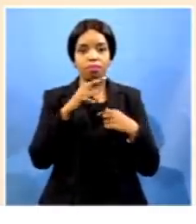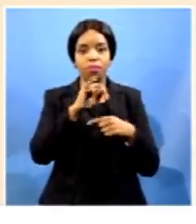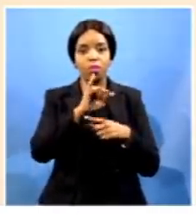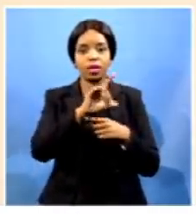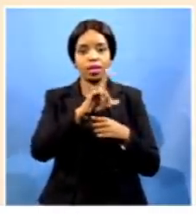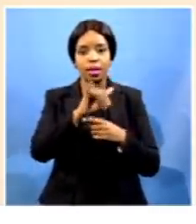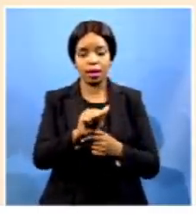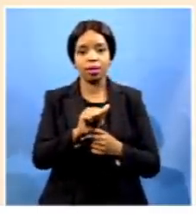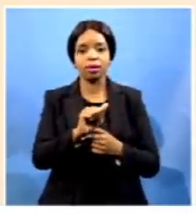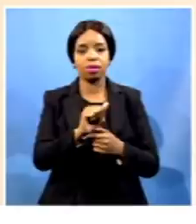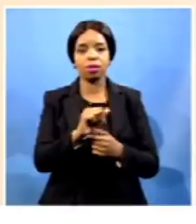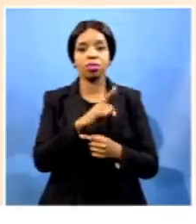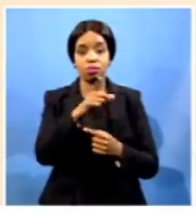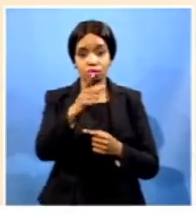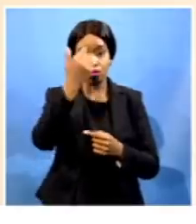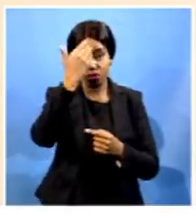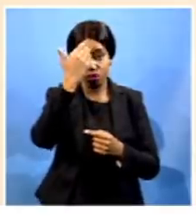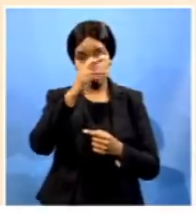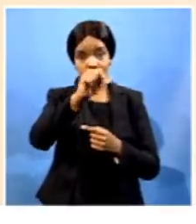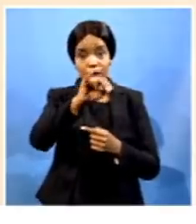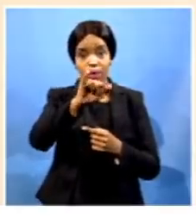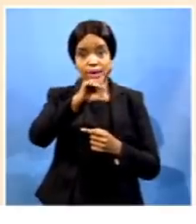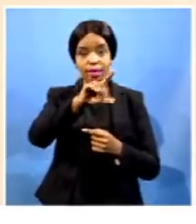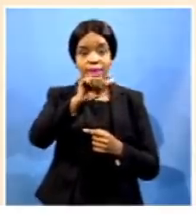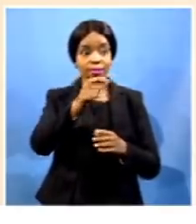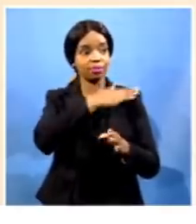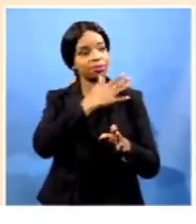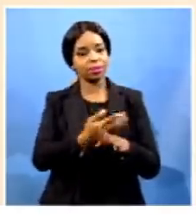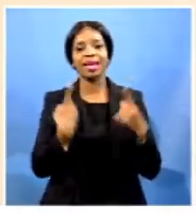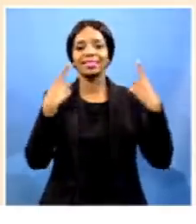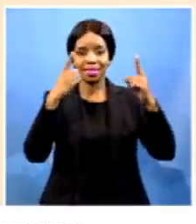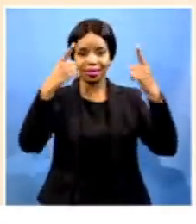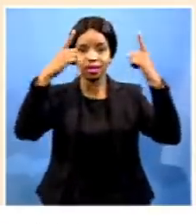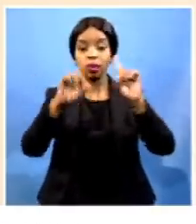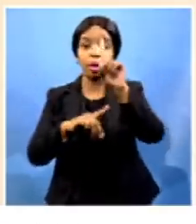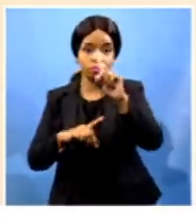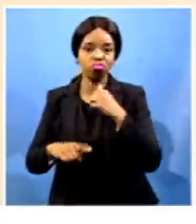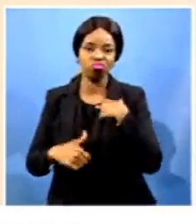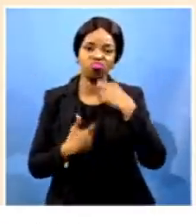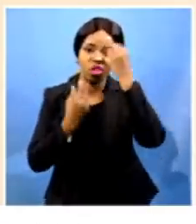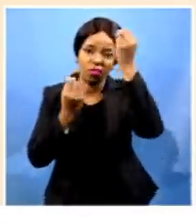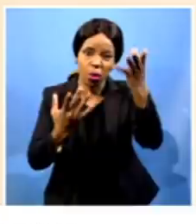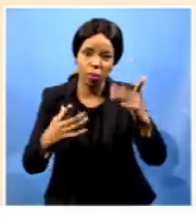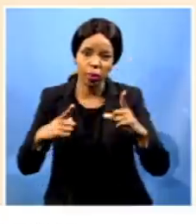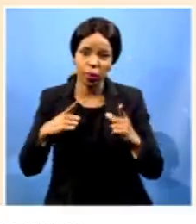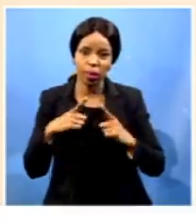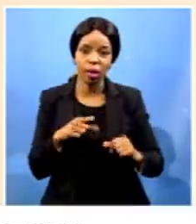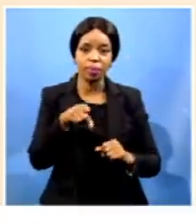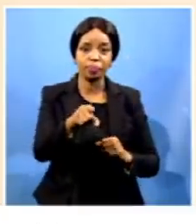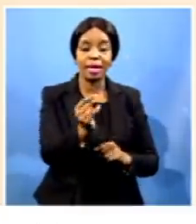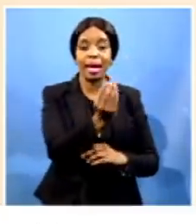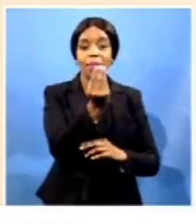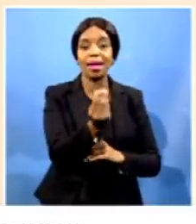runs a very successful grant funding program. And by the way, I must put it up front, this amount will purely